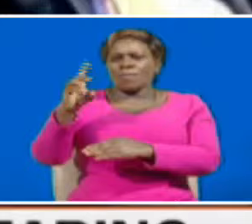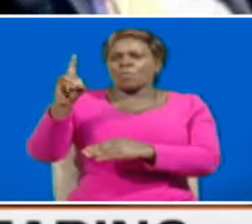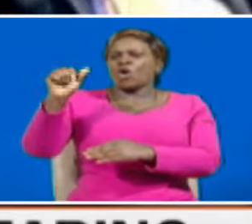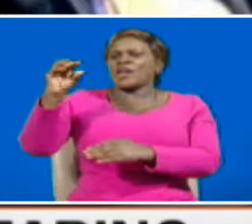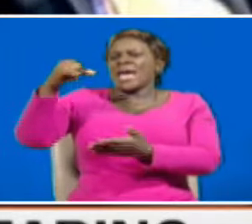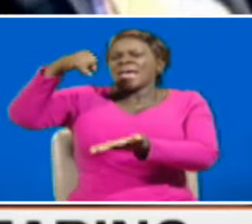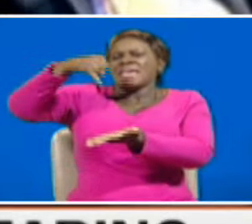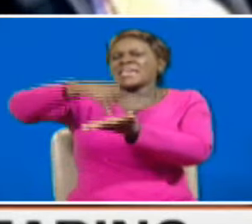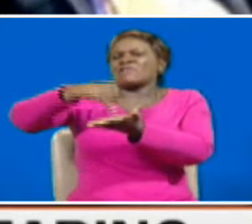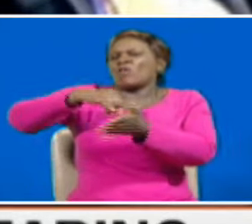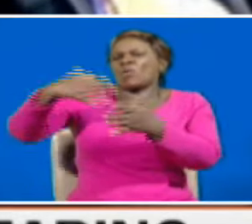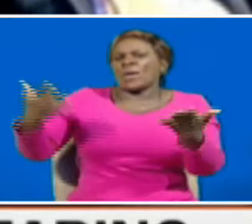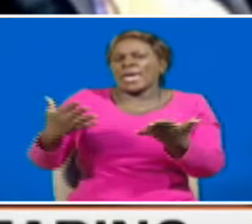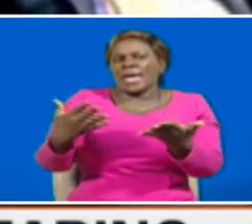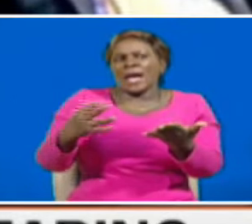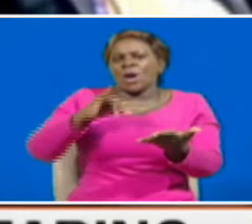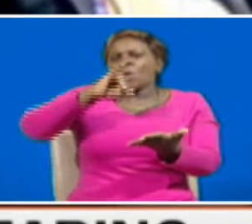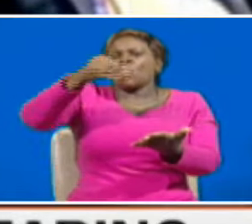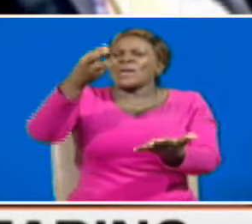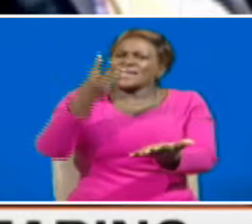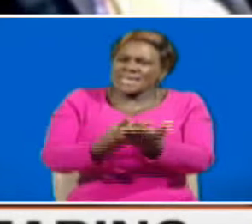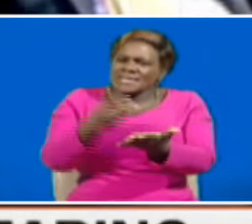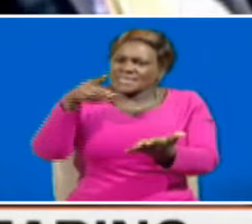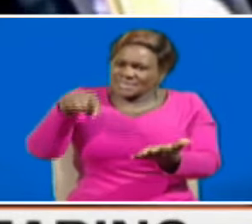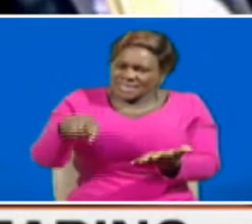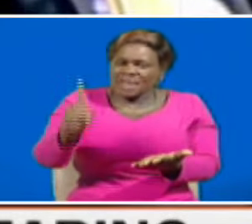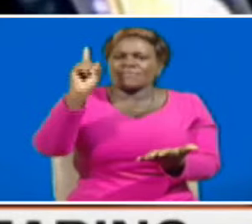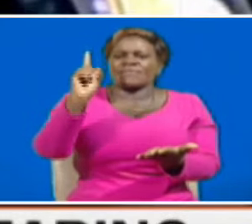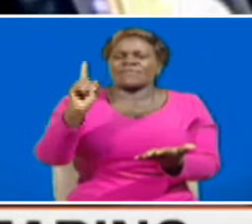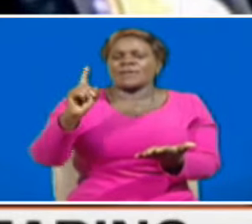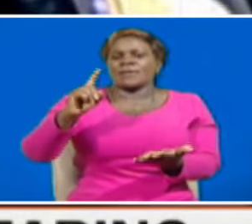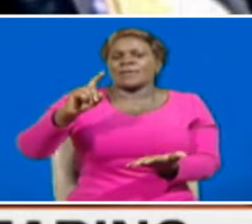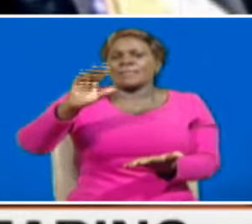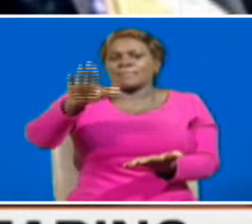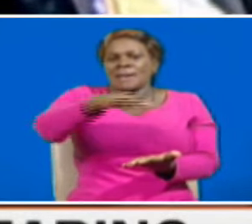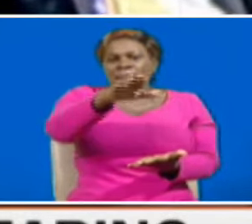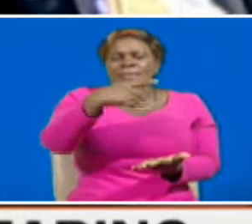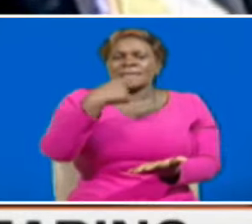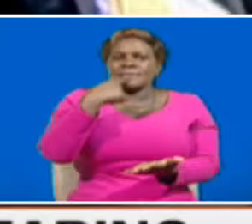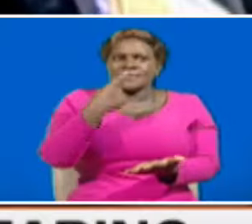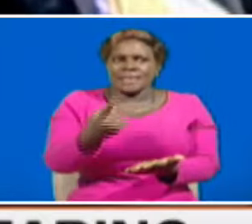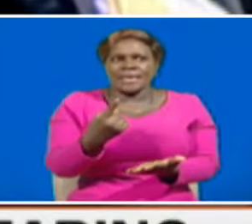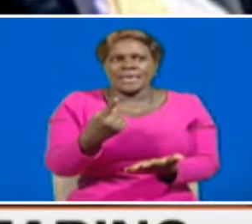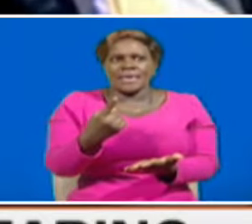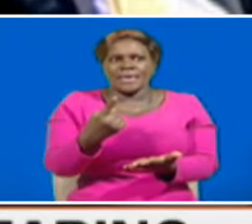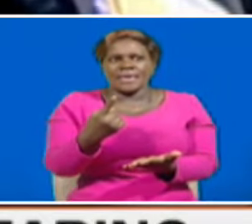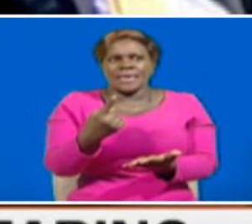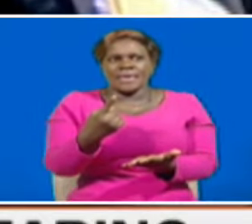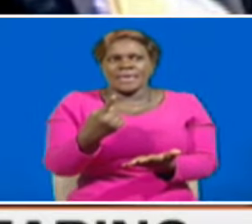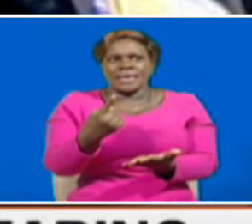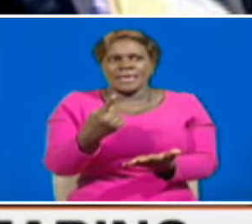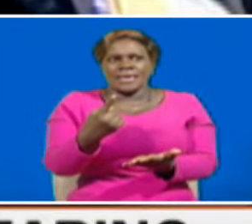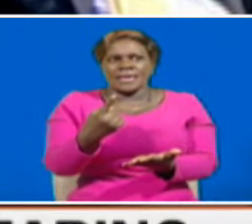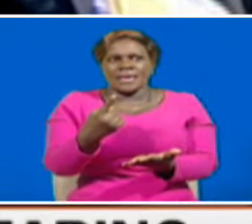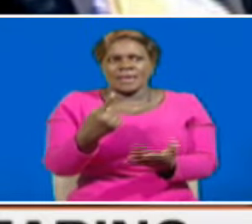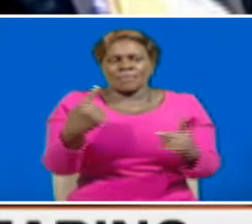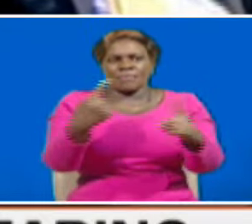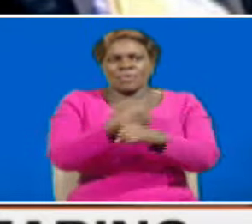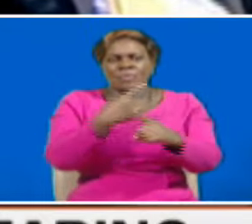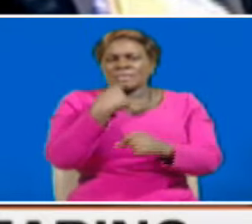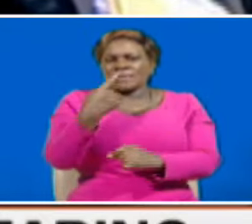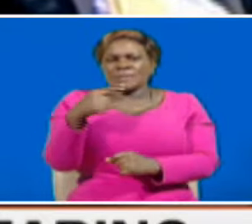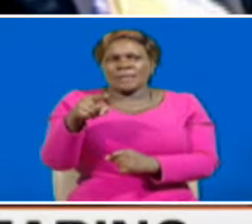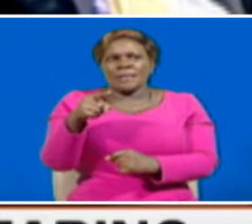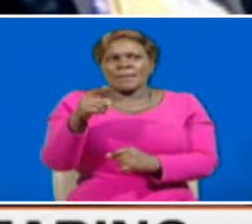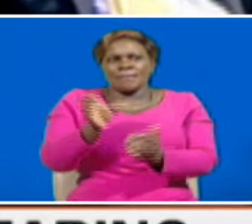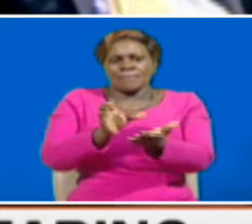involved in bursaries when the witnesses for the county assembly are contradicting their own witnesses through those videos saying